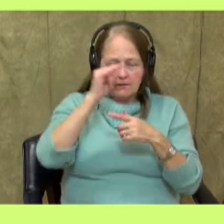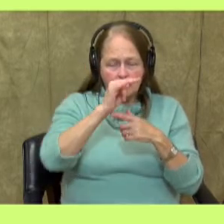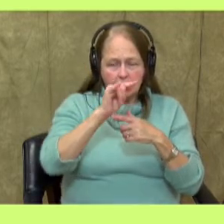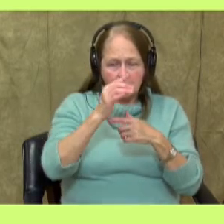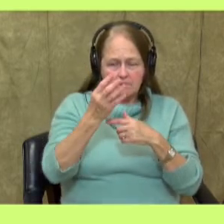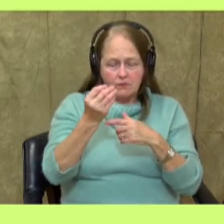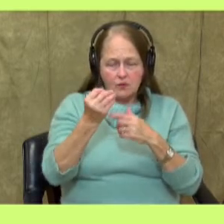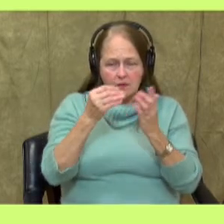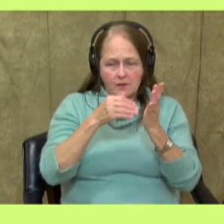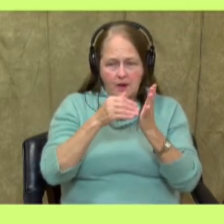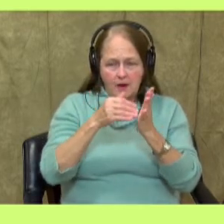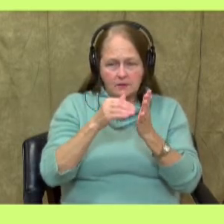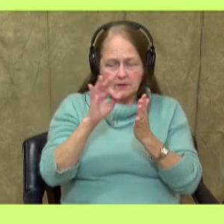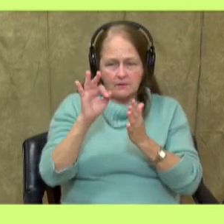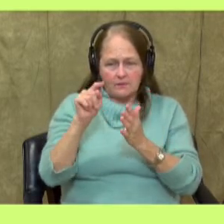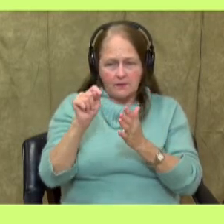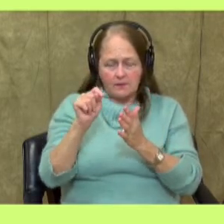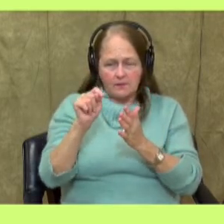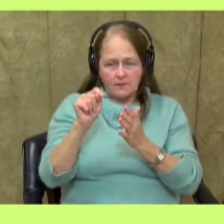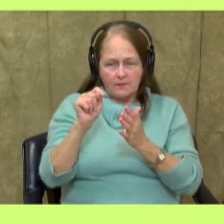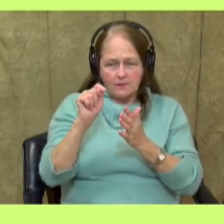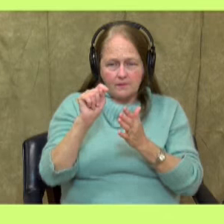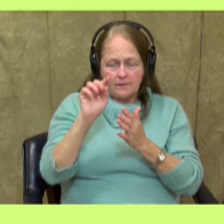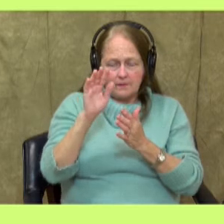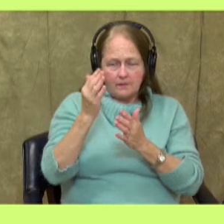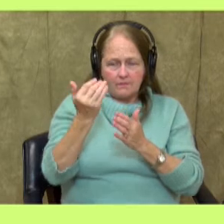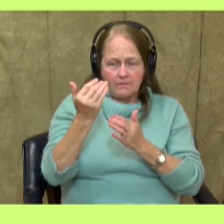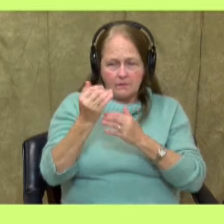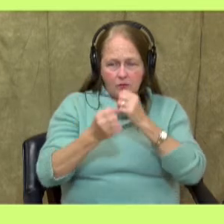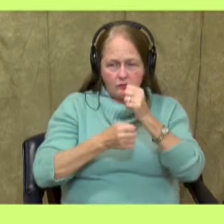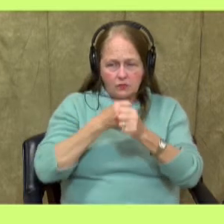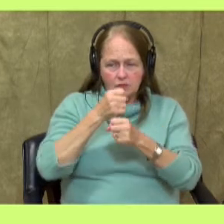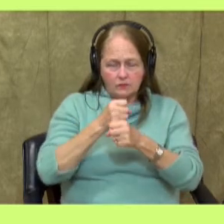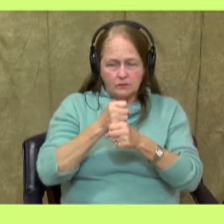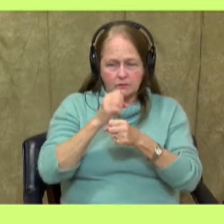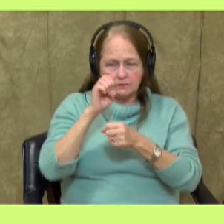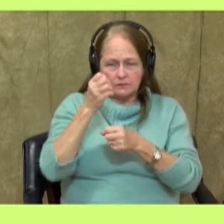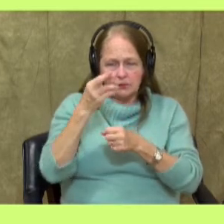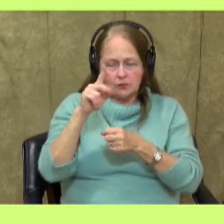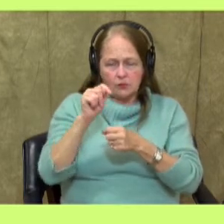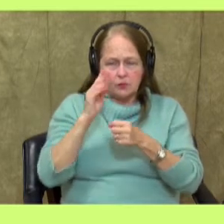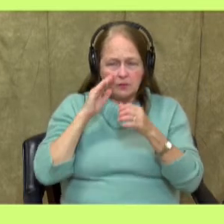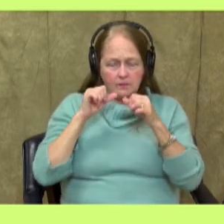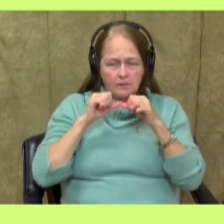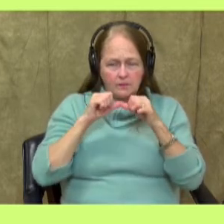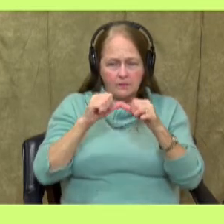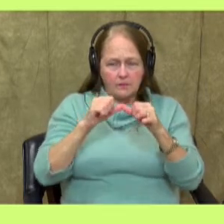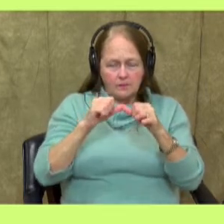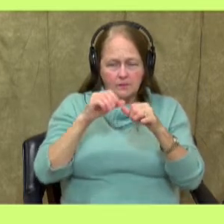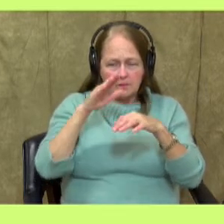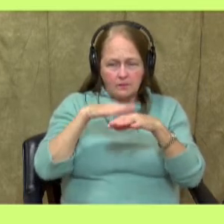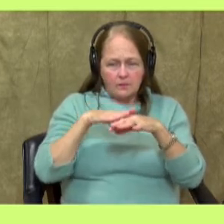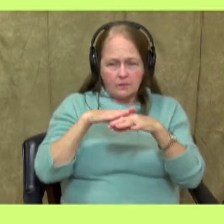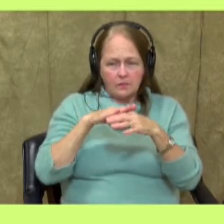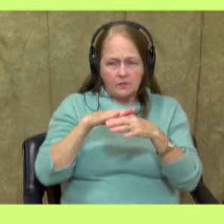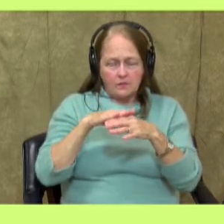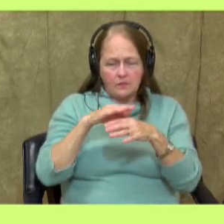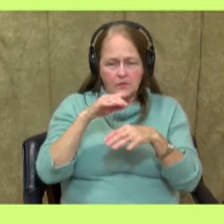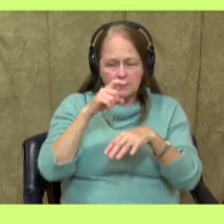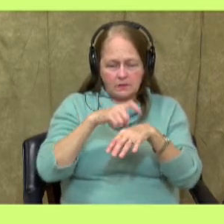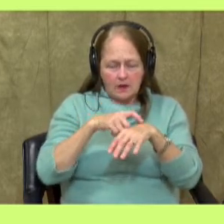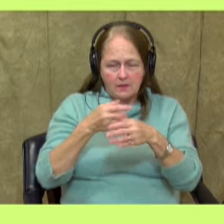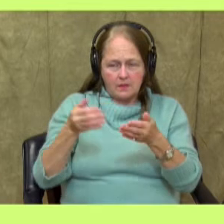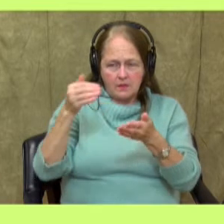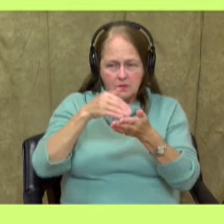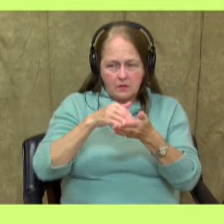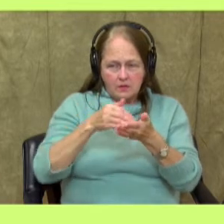of 14,000 feet. Over the next 15 years, Earhart would continue to make her mark on the record books time and